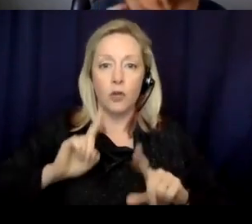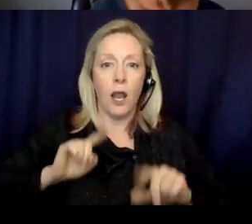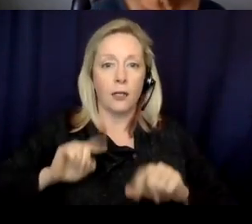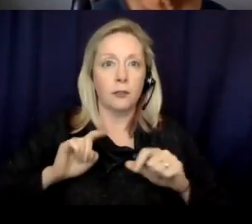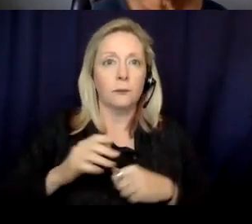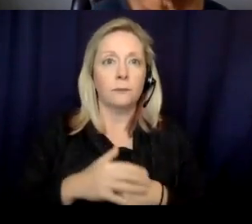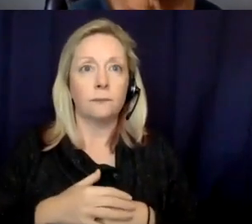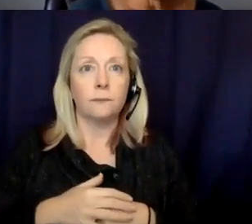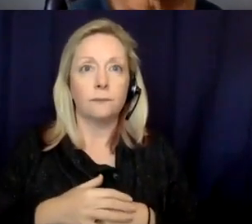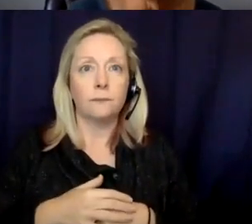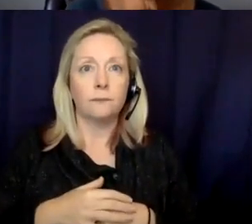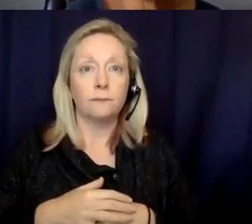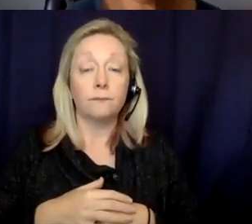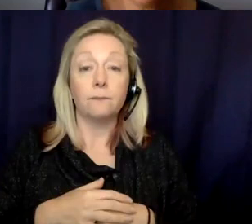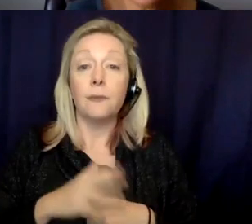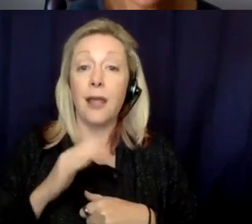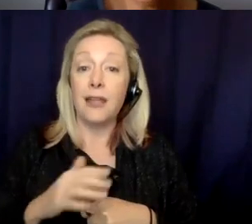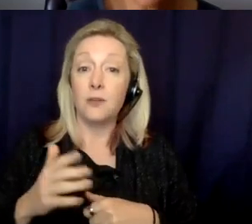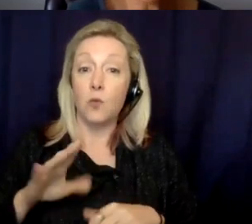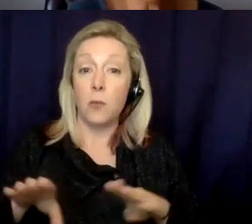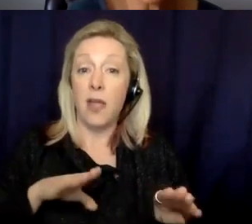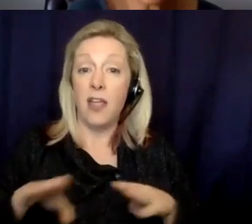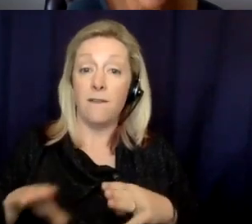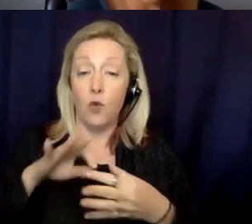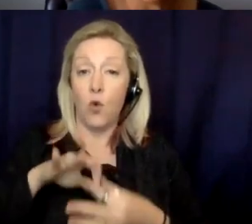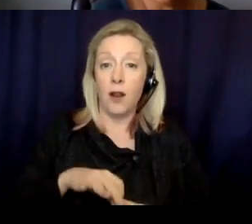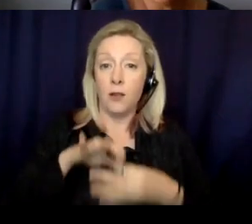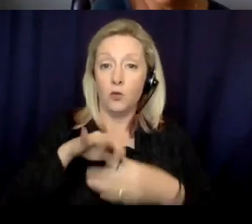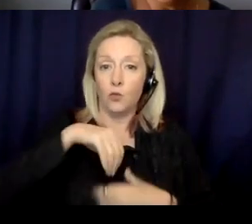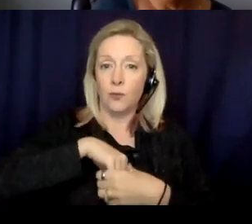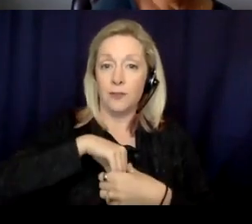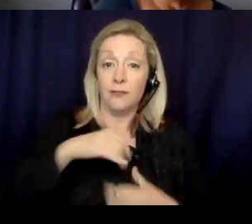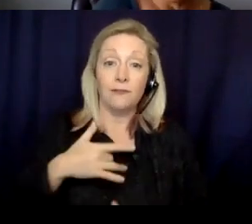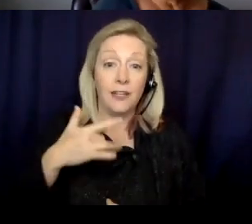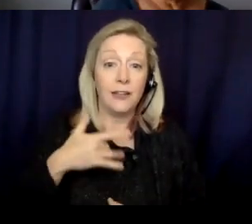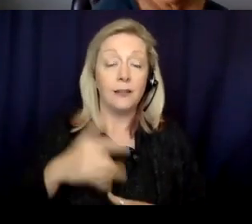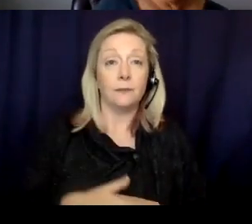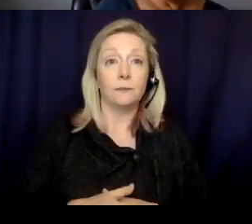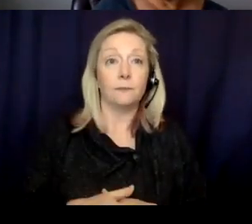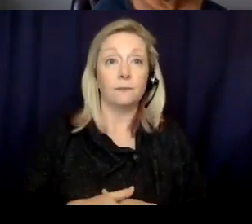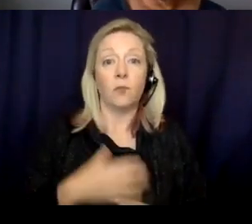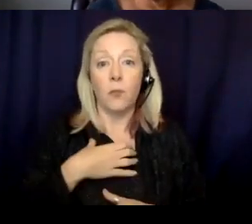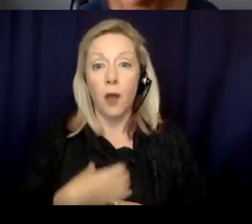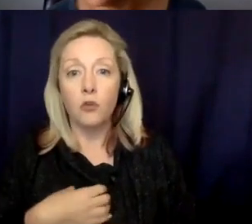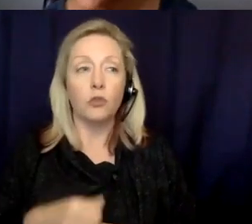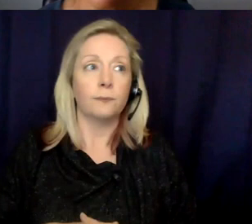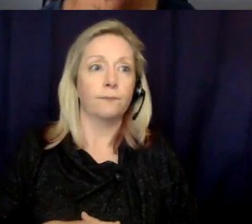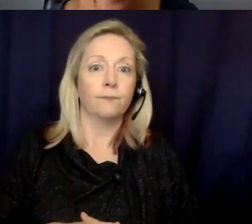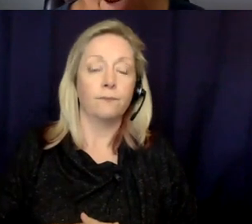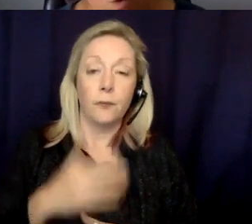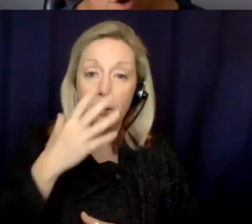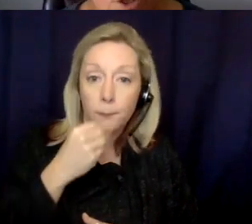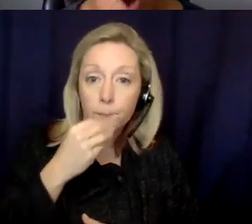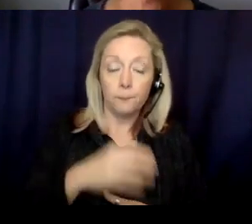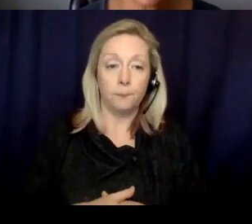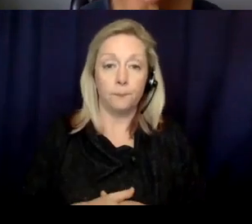they're associated with specific internal states. So they're real reliant upon